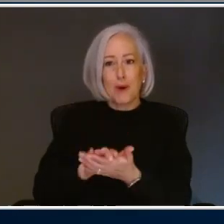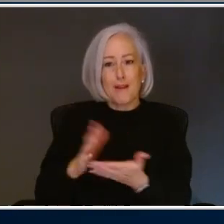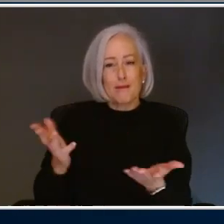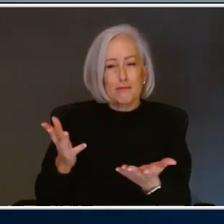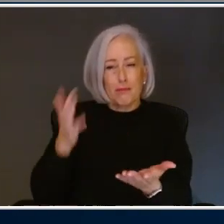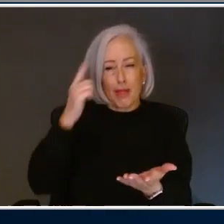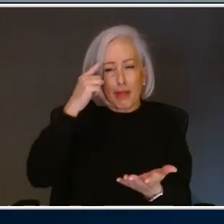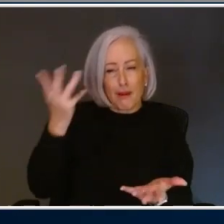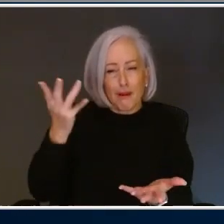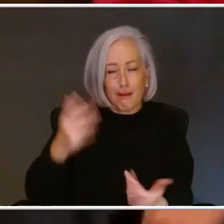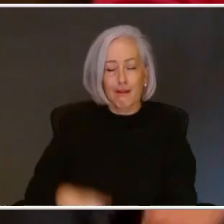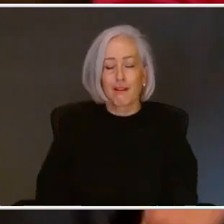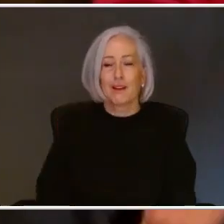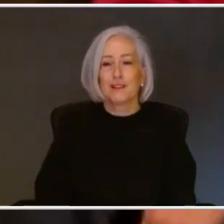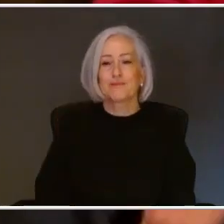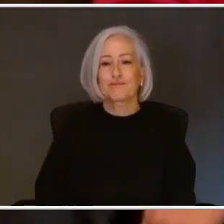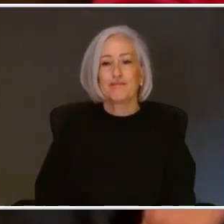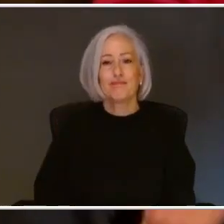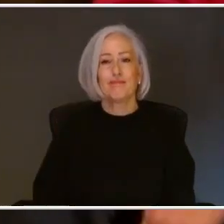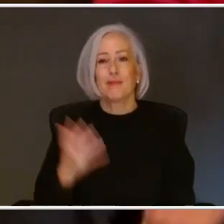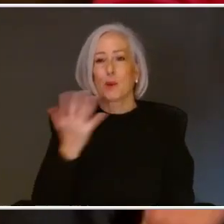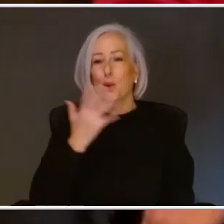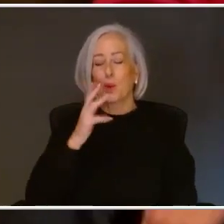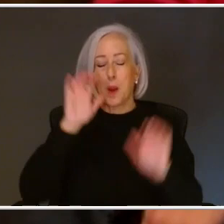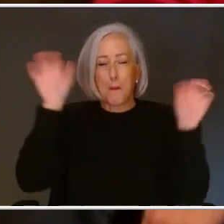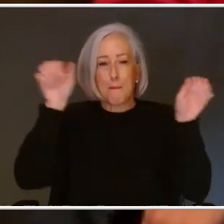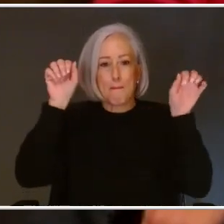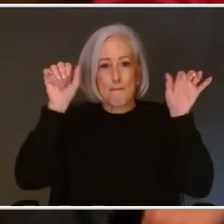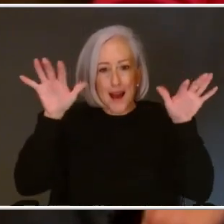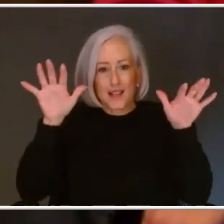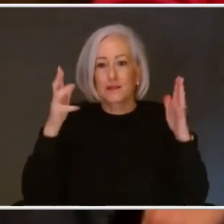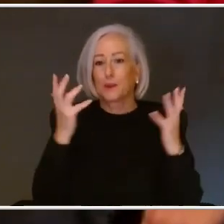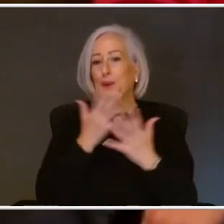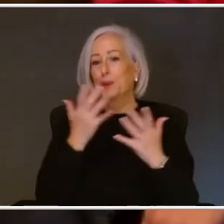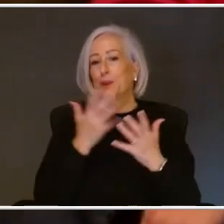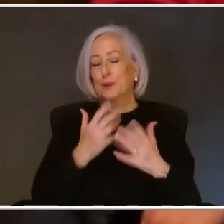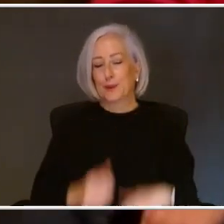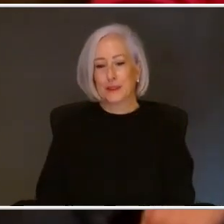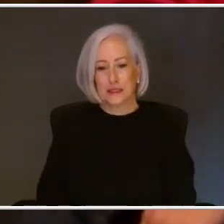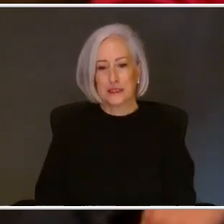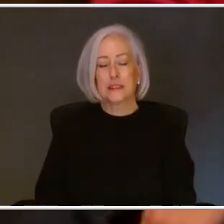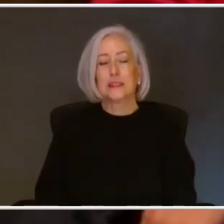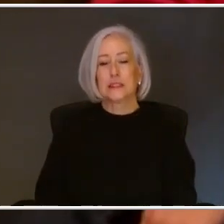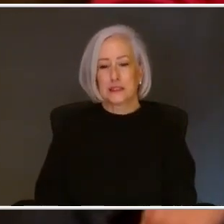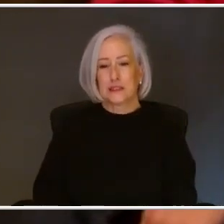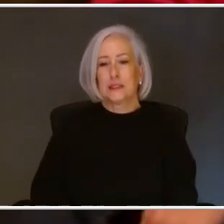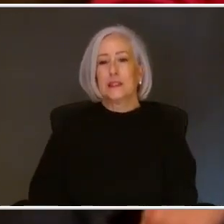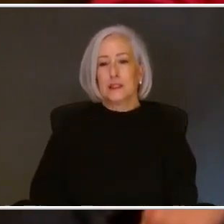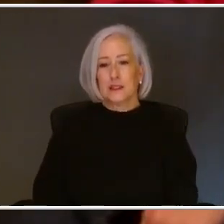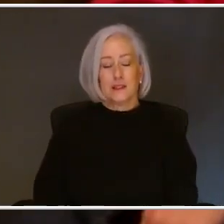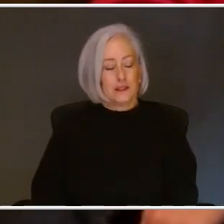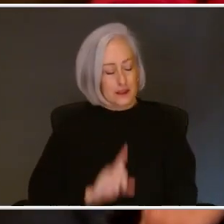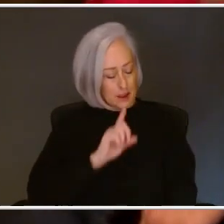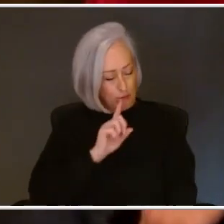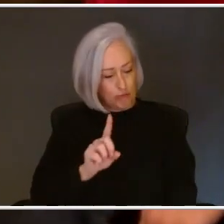Well, I mean, it was a pretty miraculous experience to live through. We